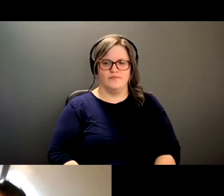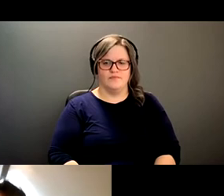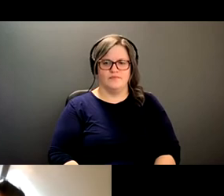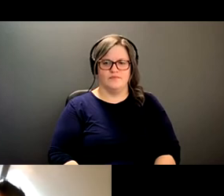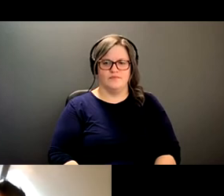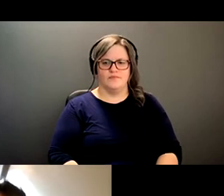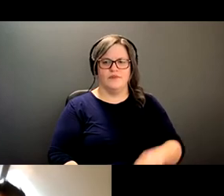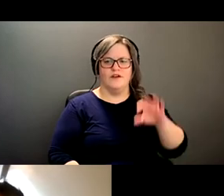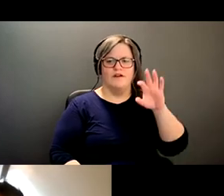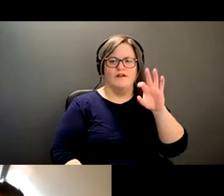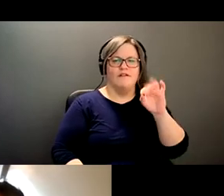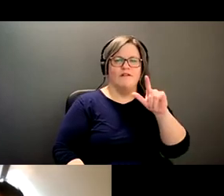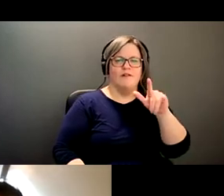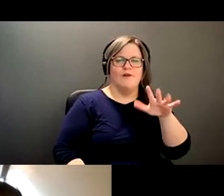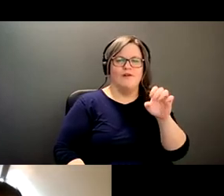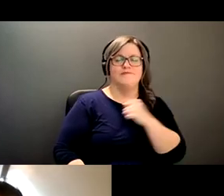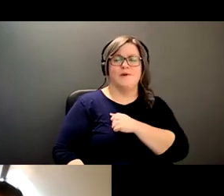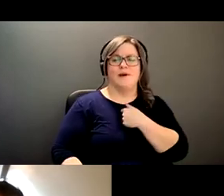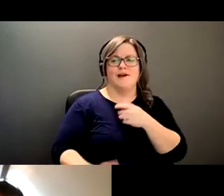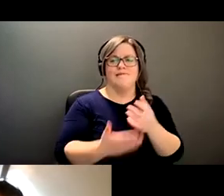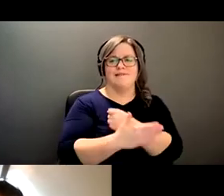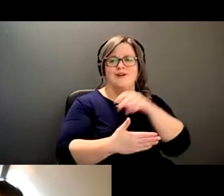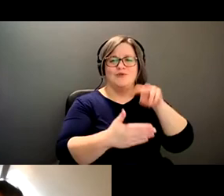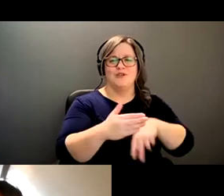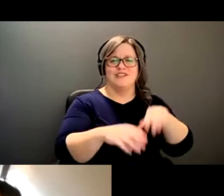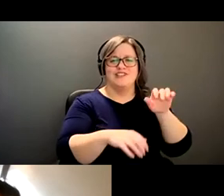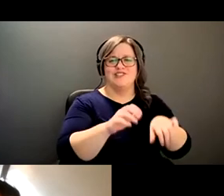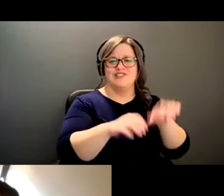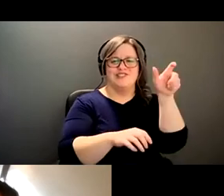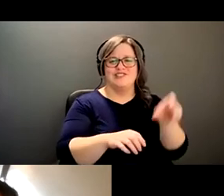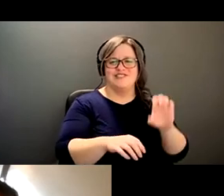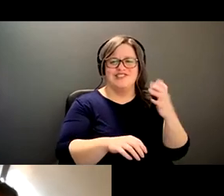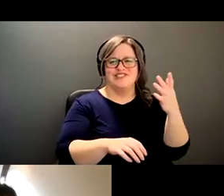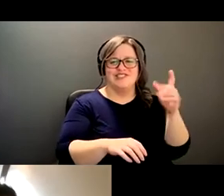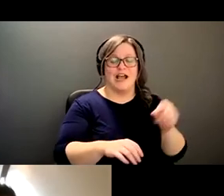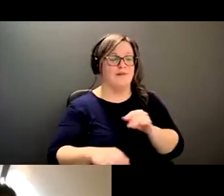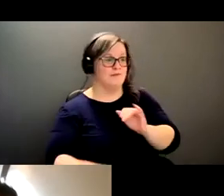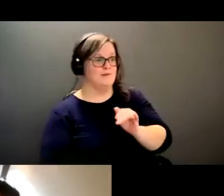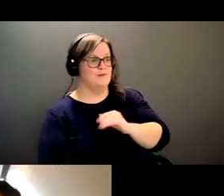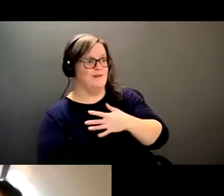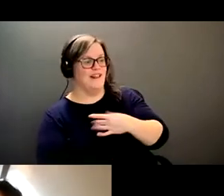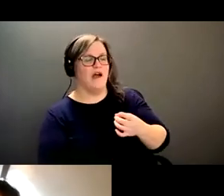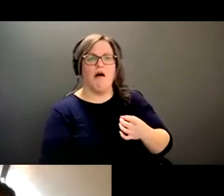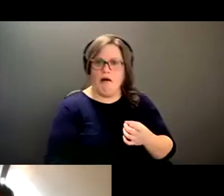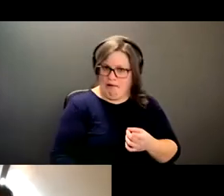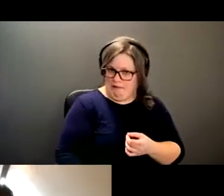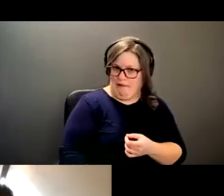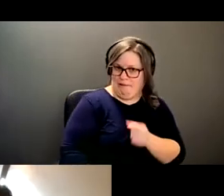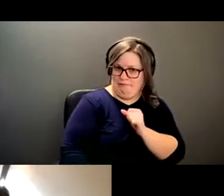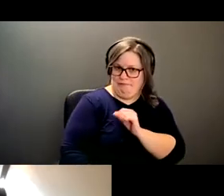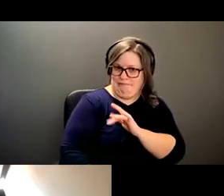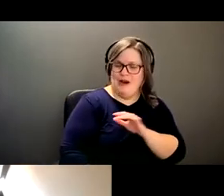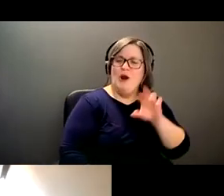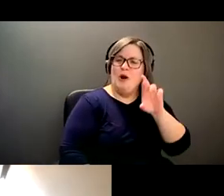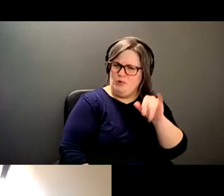Sorry, I'm just reading the chat stuff. Me too, I love the chat. Fire chat. There's pretty rarely an